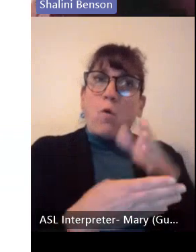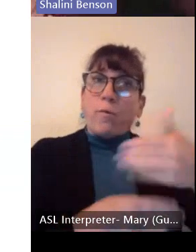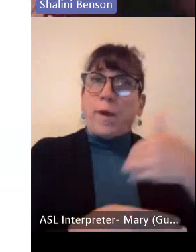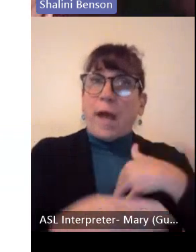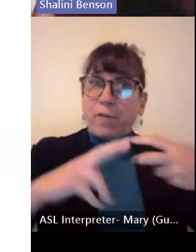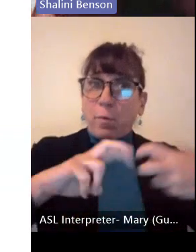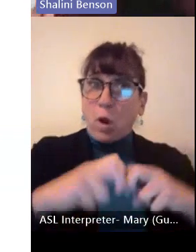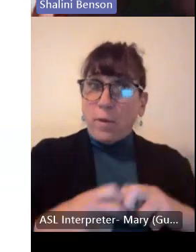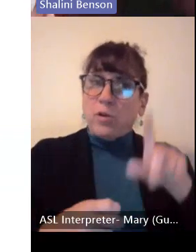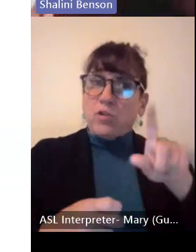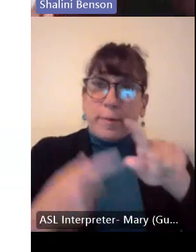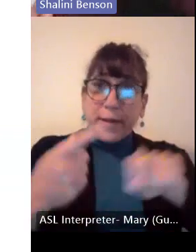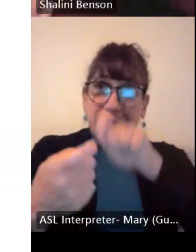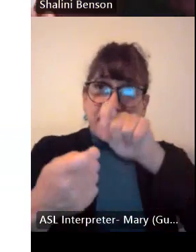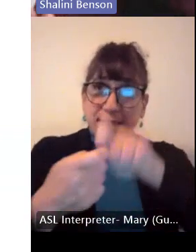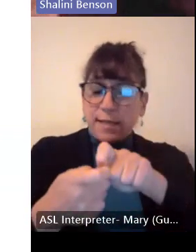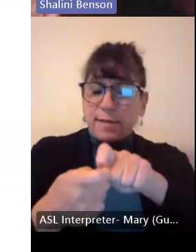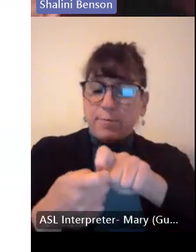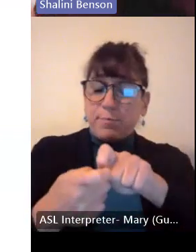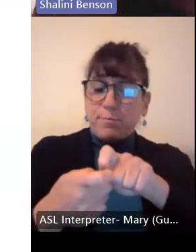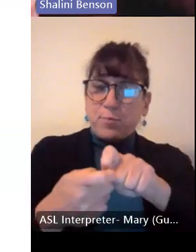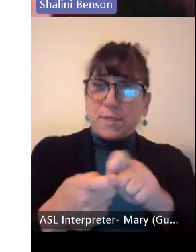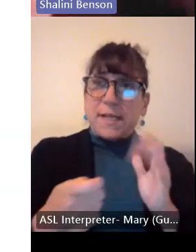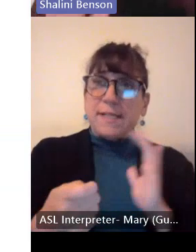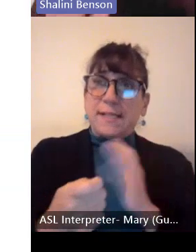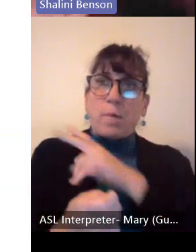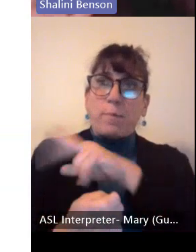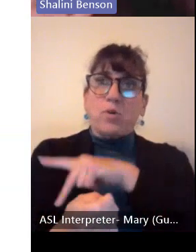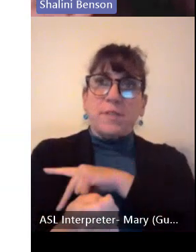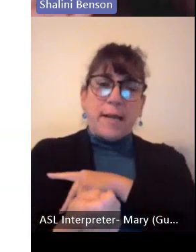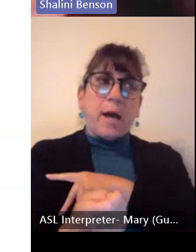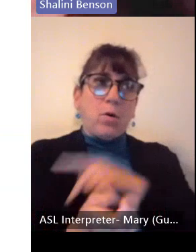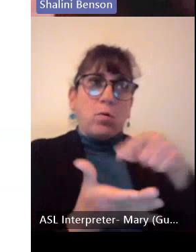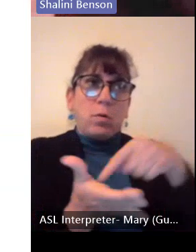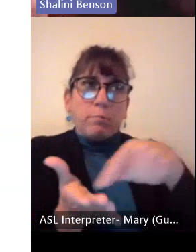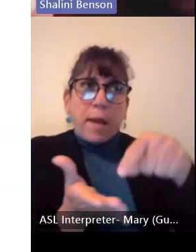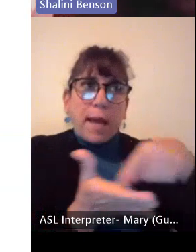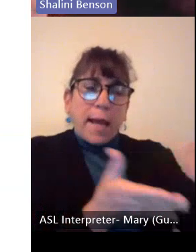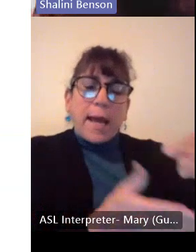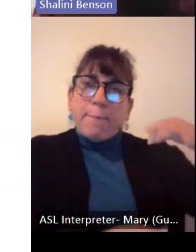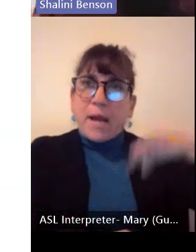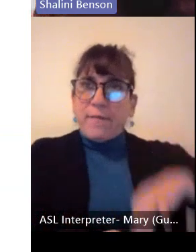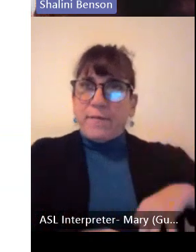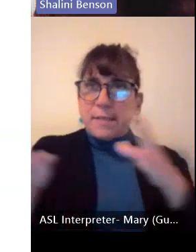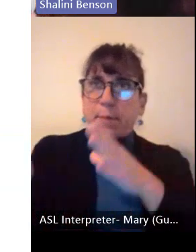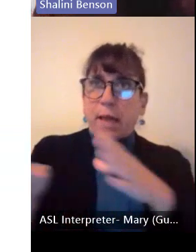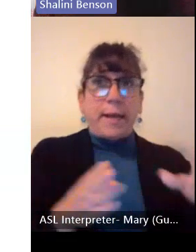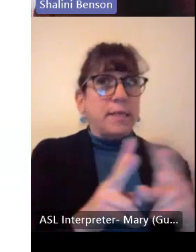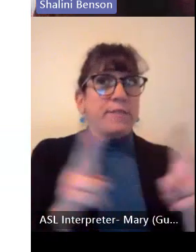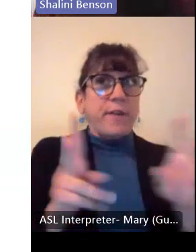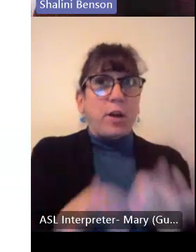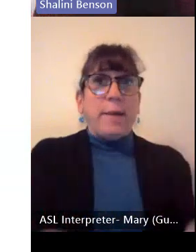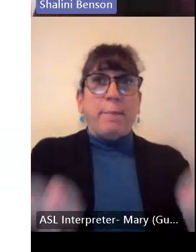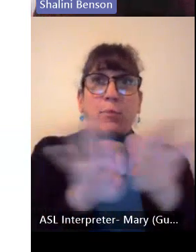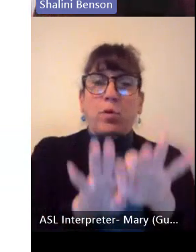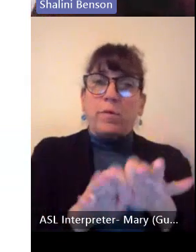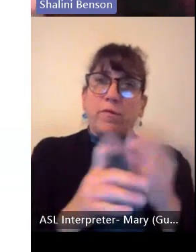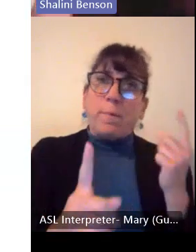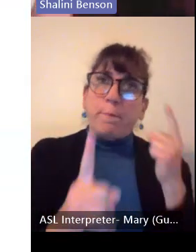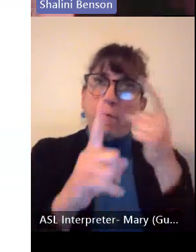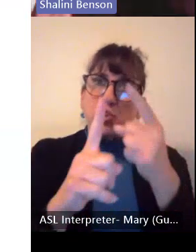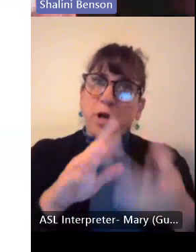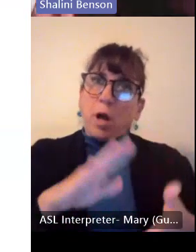being precise in our personnel compensation and our benefits planning is super important to mission